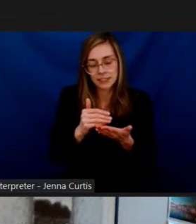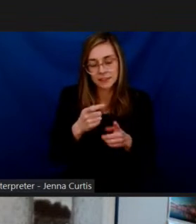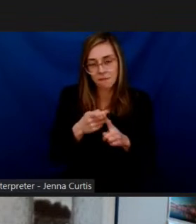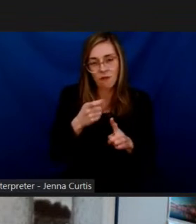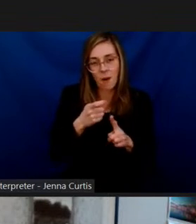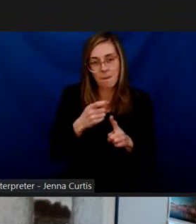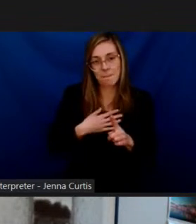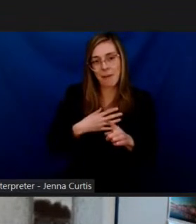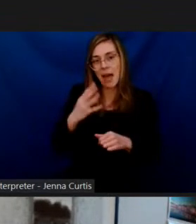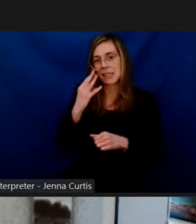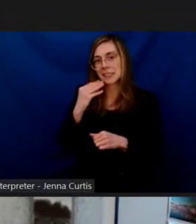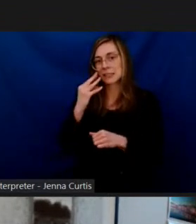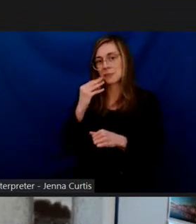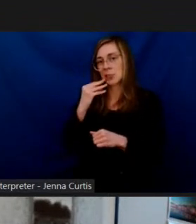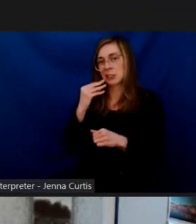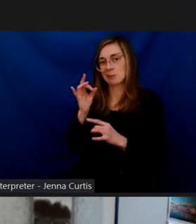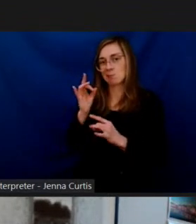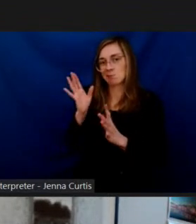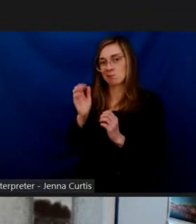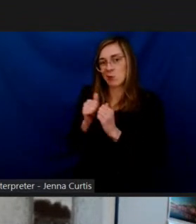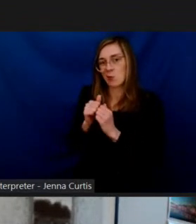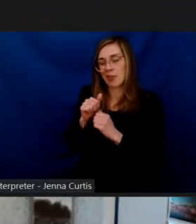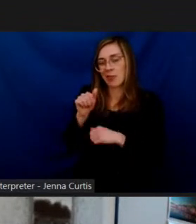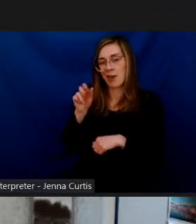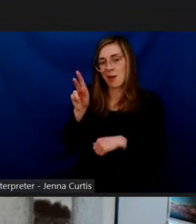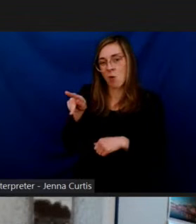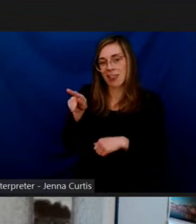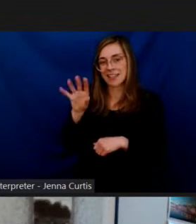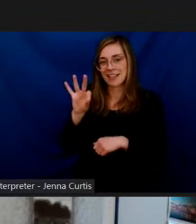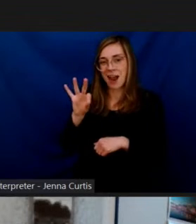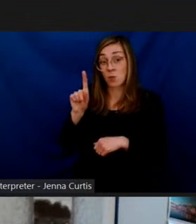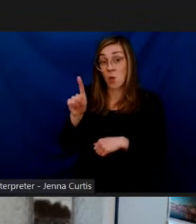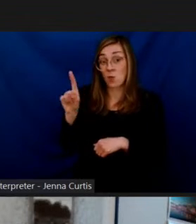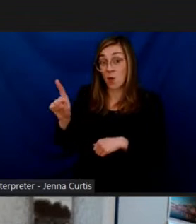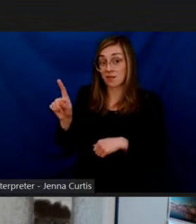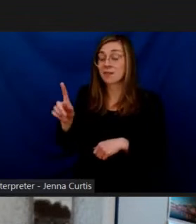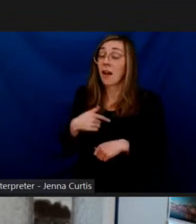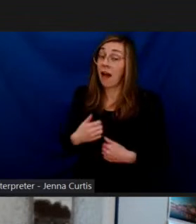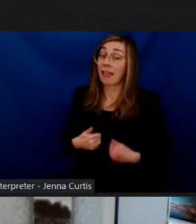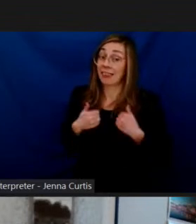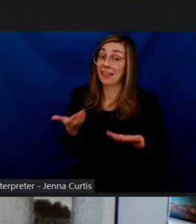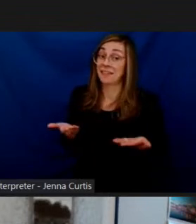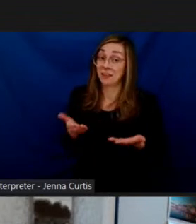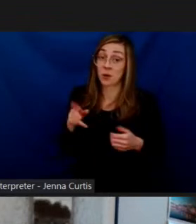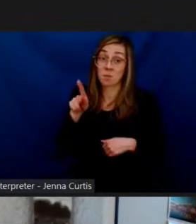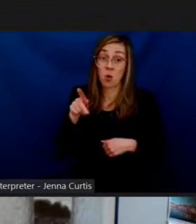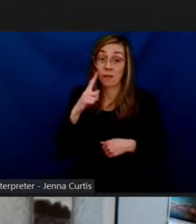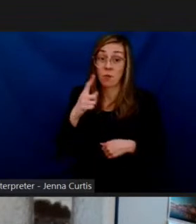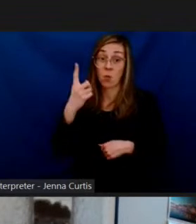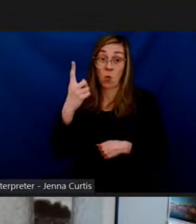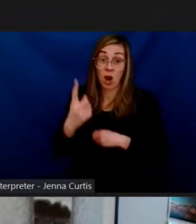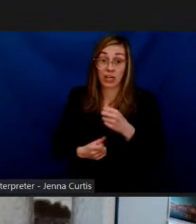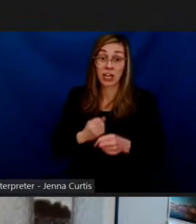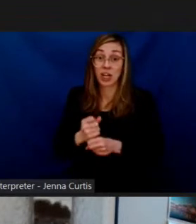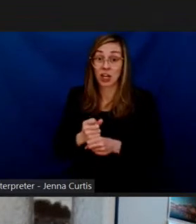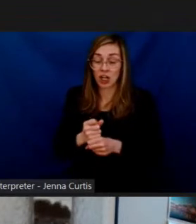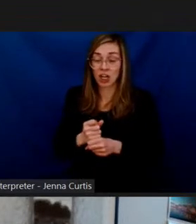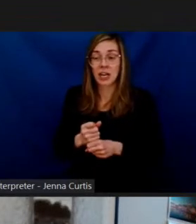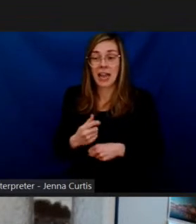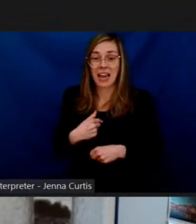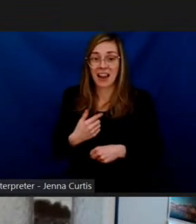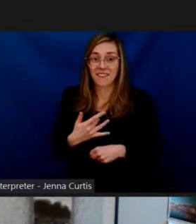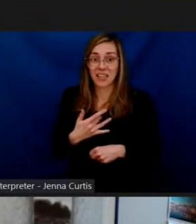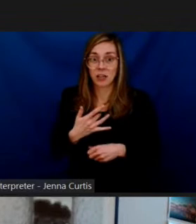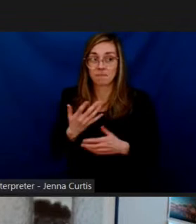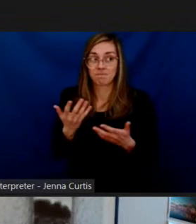with Portland 911. I've lived here in Portland for a year, and it's pretty disconcerting to feel like you